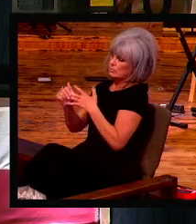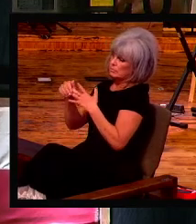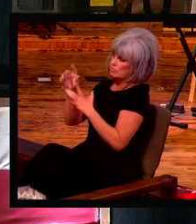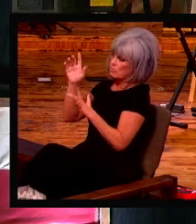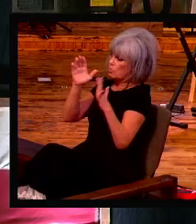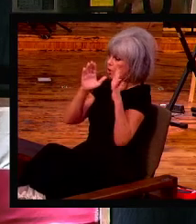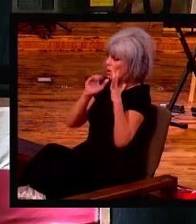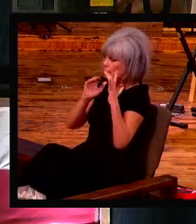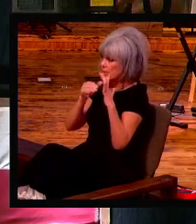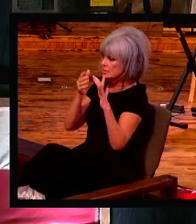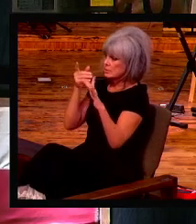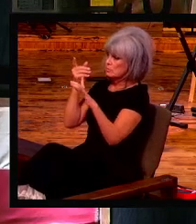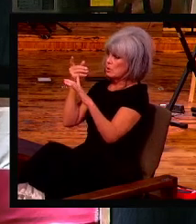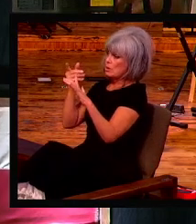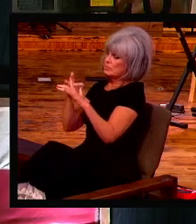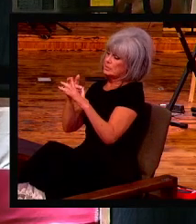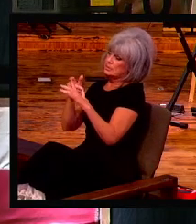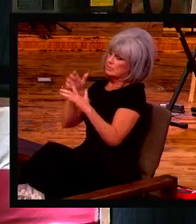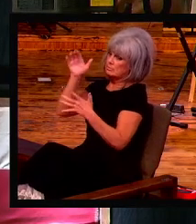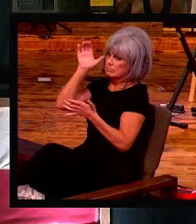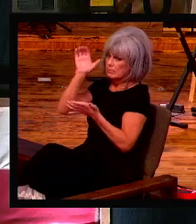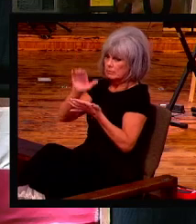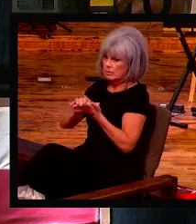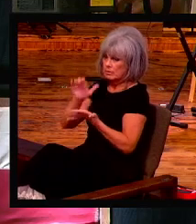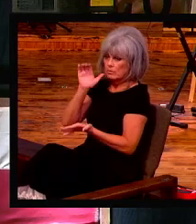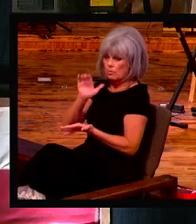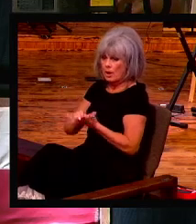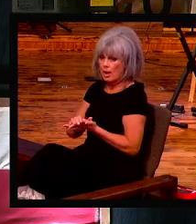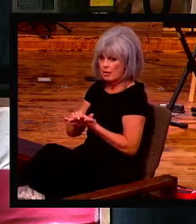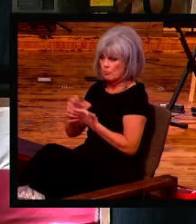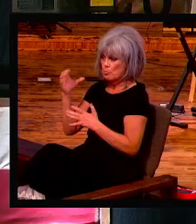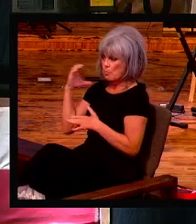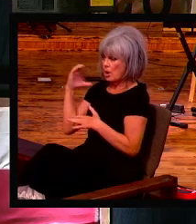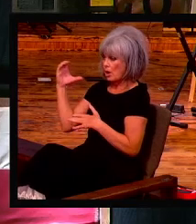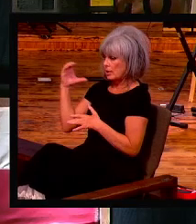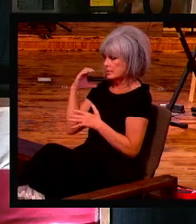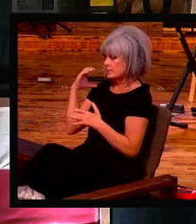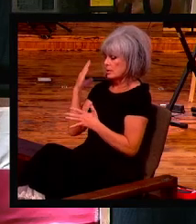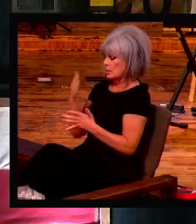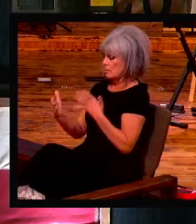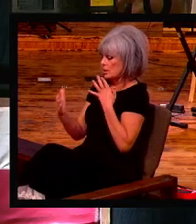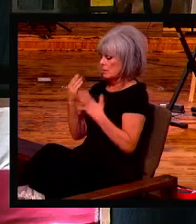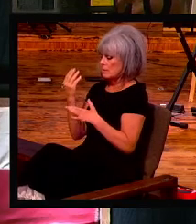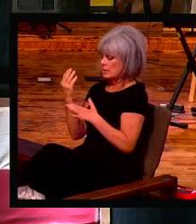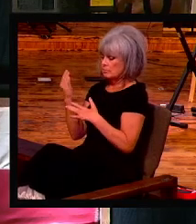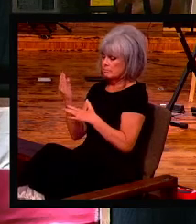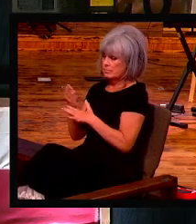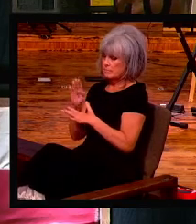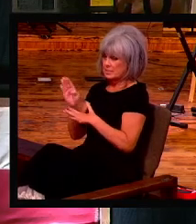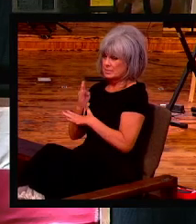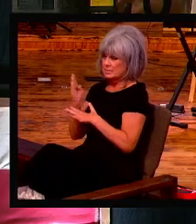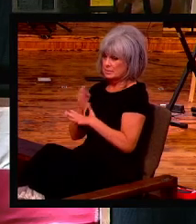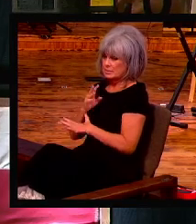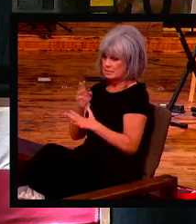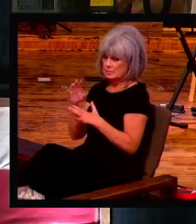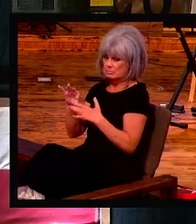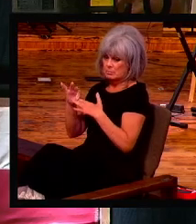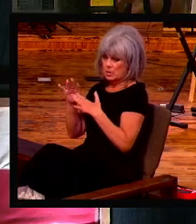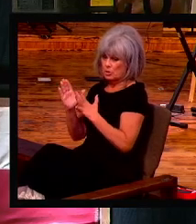could be in your marriage with a parent, a child. It could be with a coworker, a boss, a potential business partner. You were